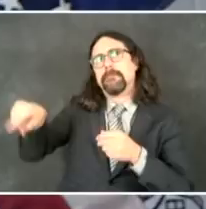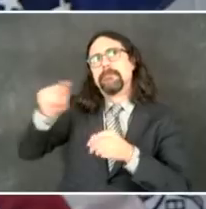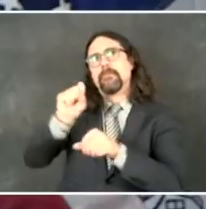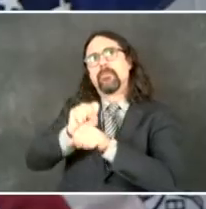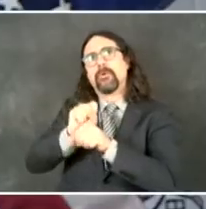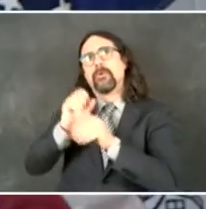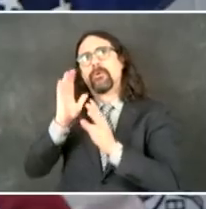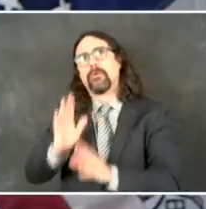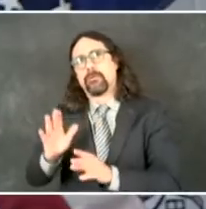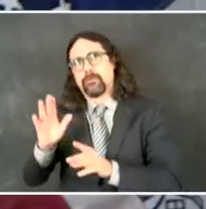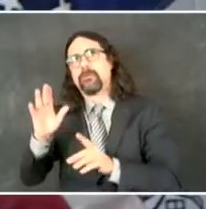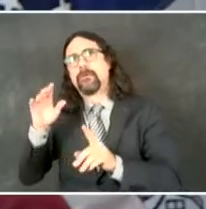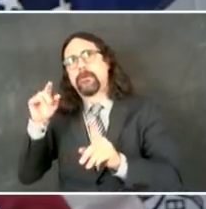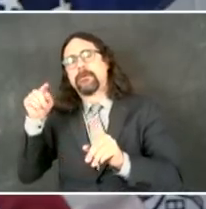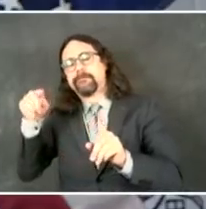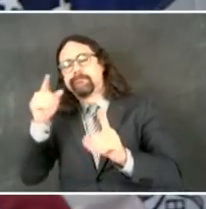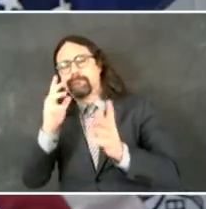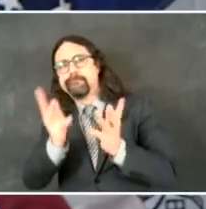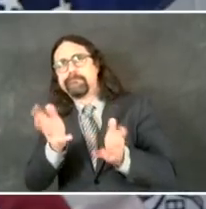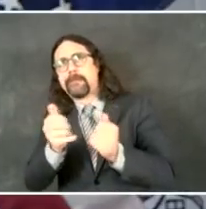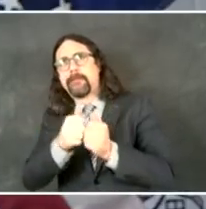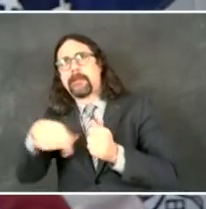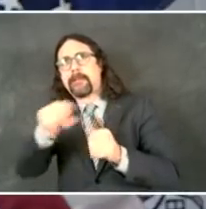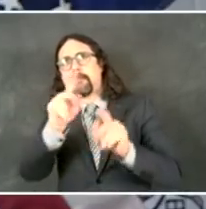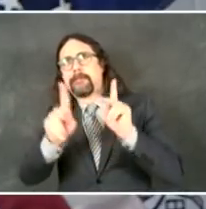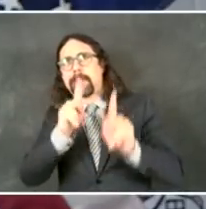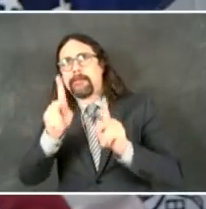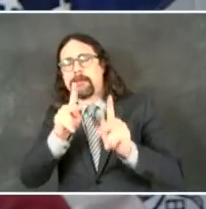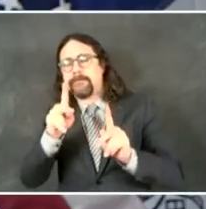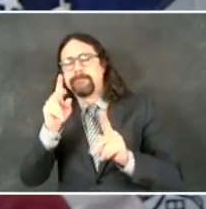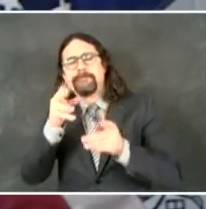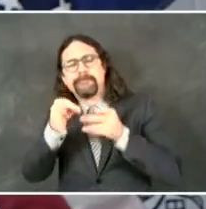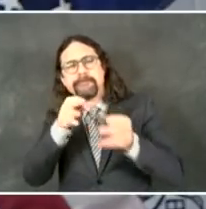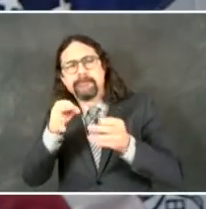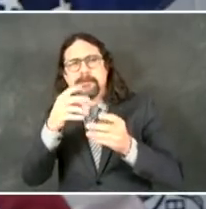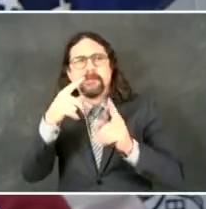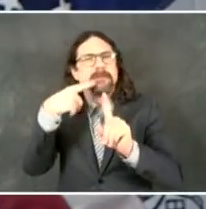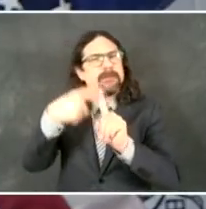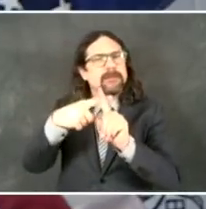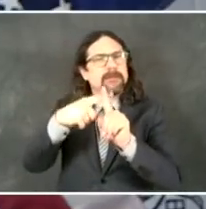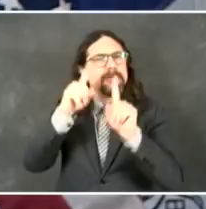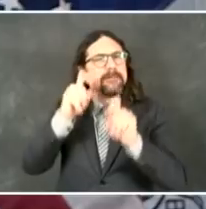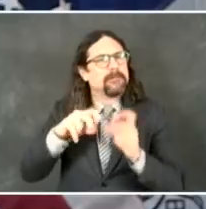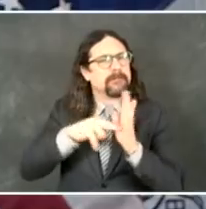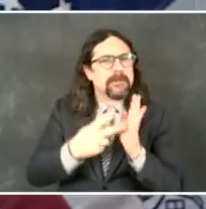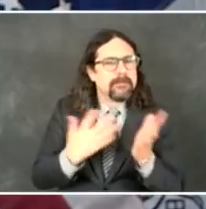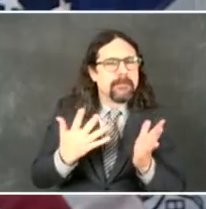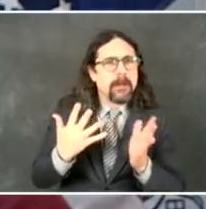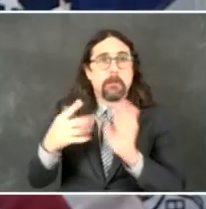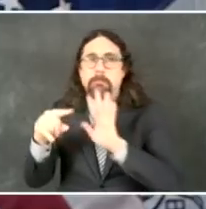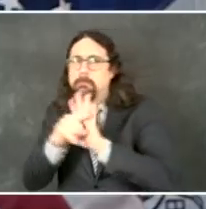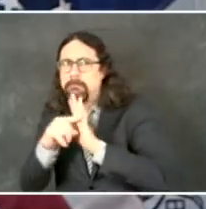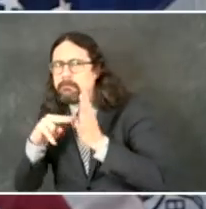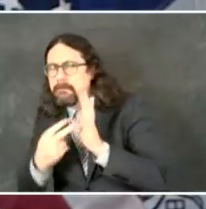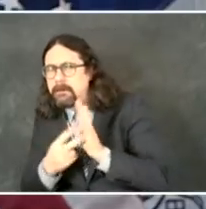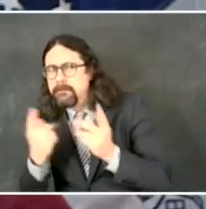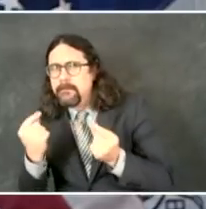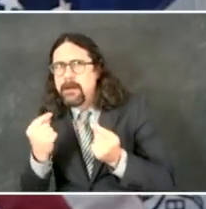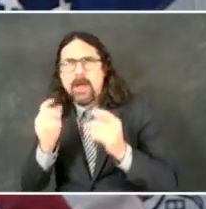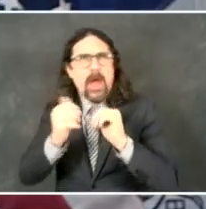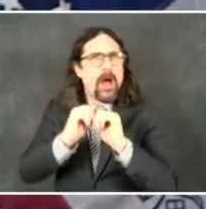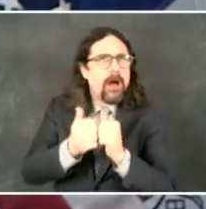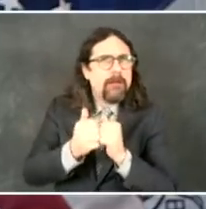the hardest, like the South Bronx. So we all know that a few weeks ago we were just trying to save our hospitals, save